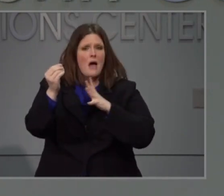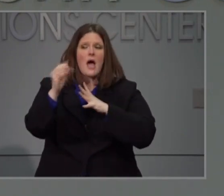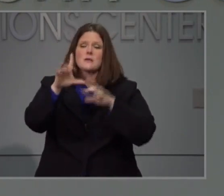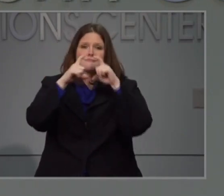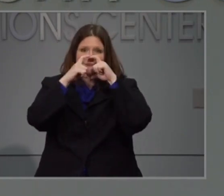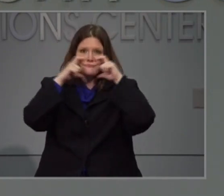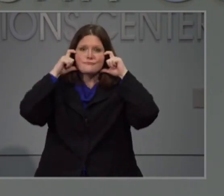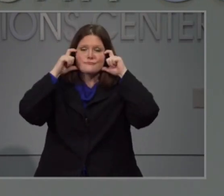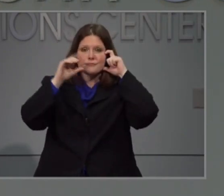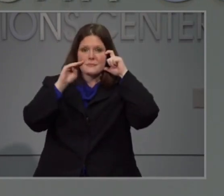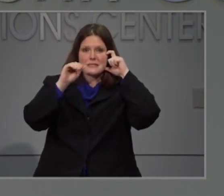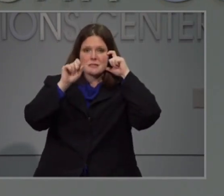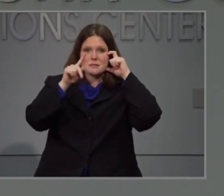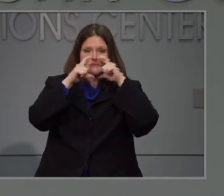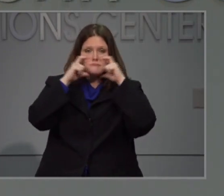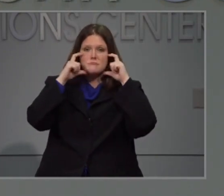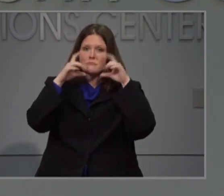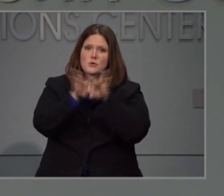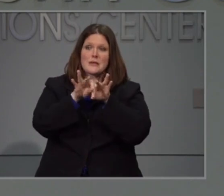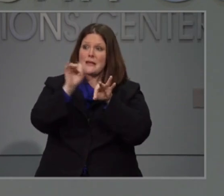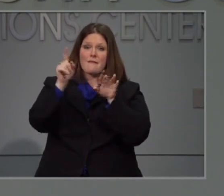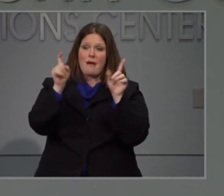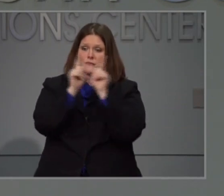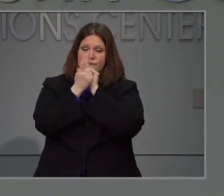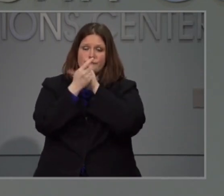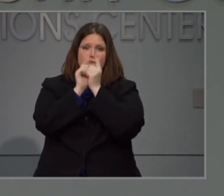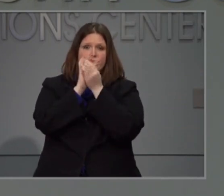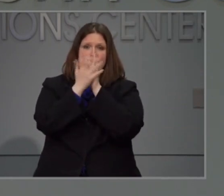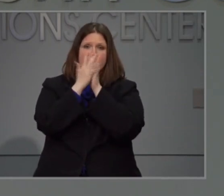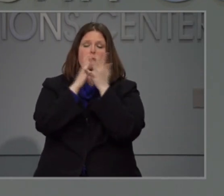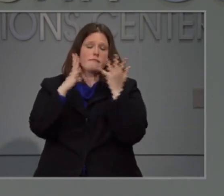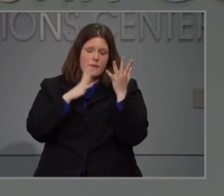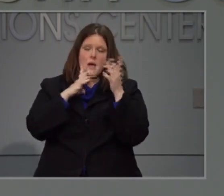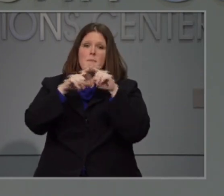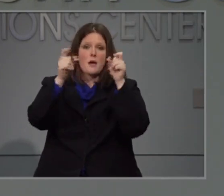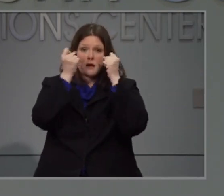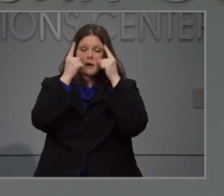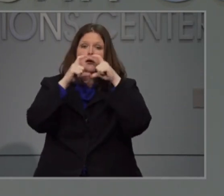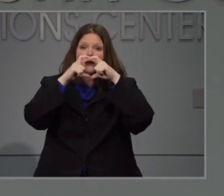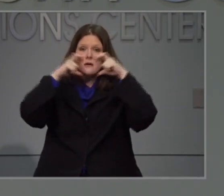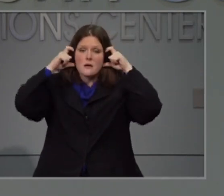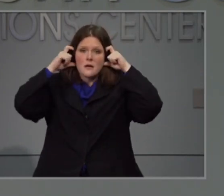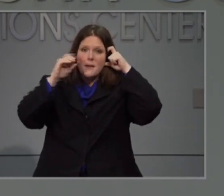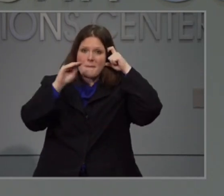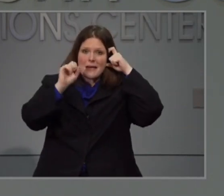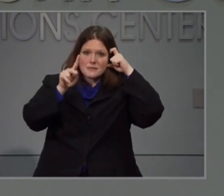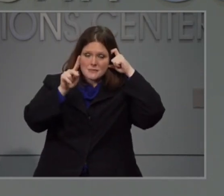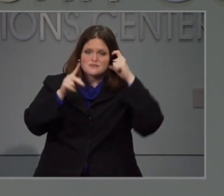when you can't be socially distant from people. Continue to wash your hands.